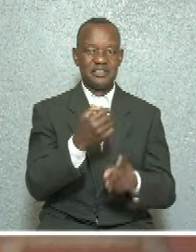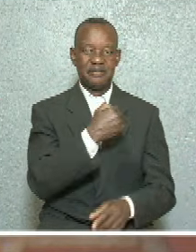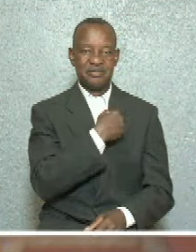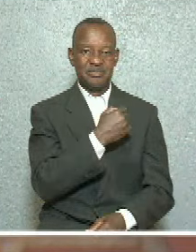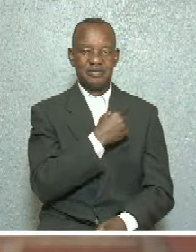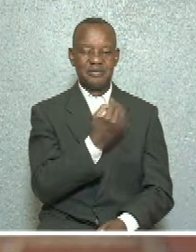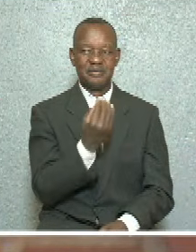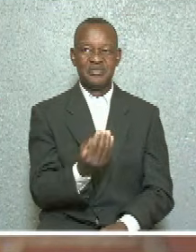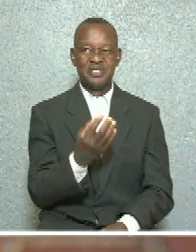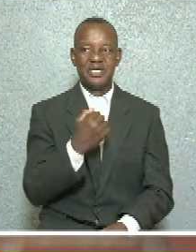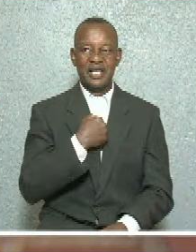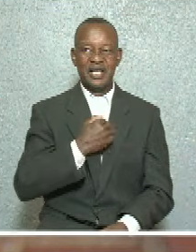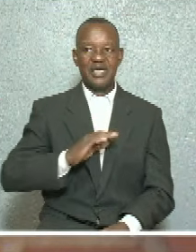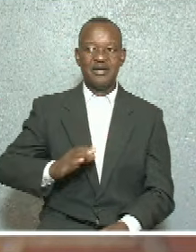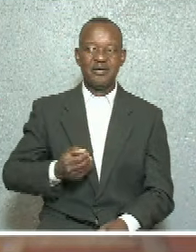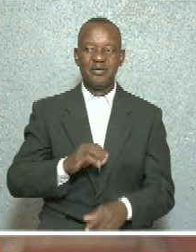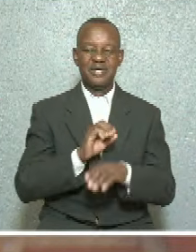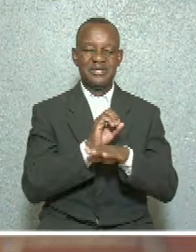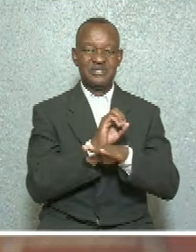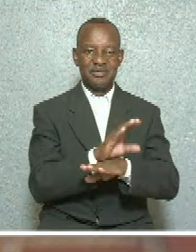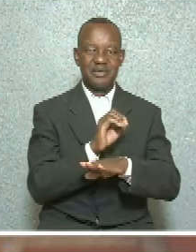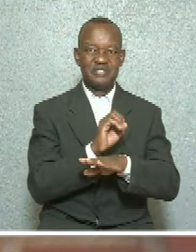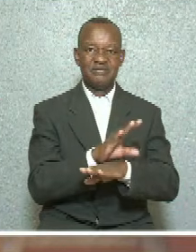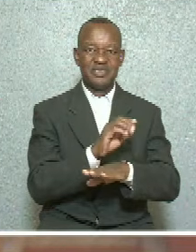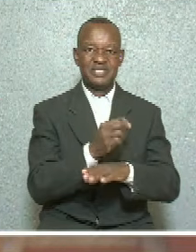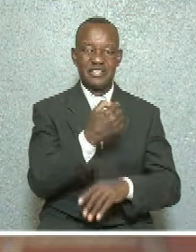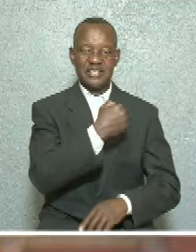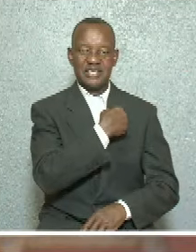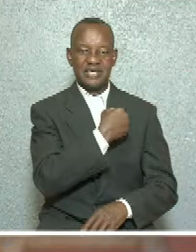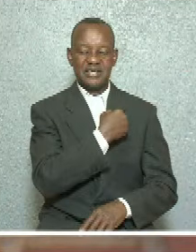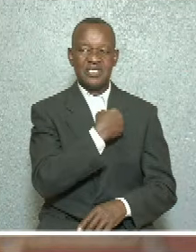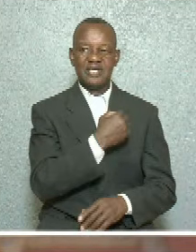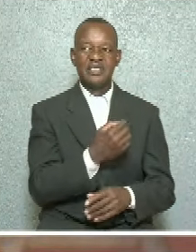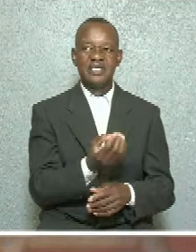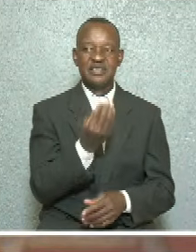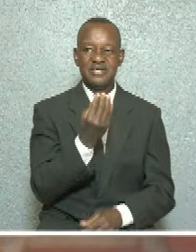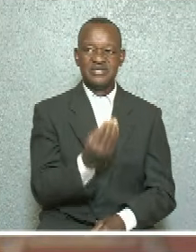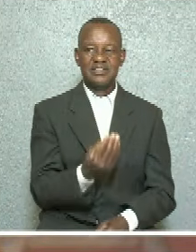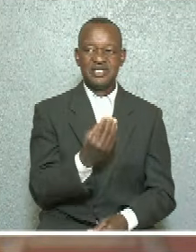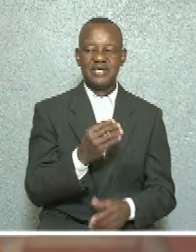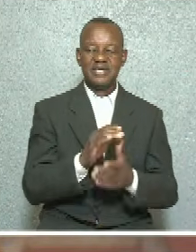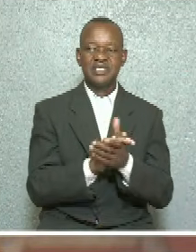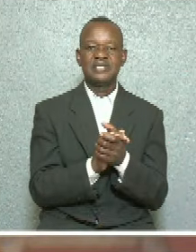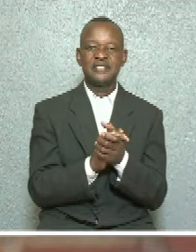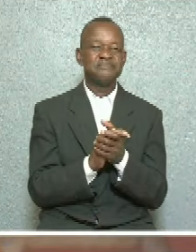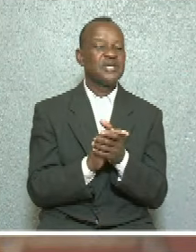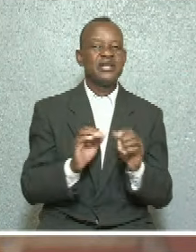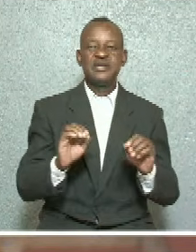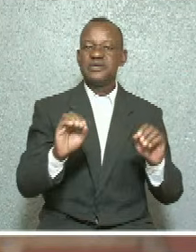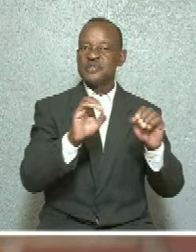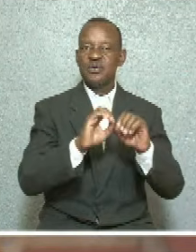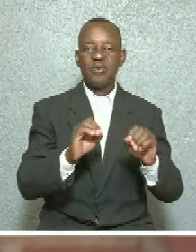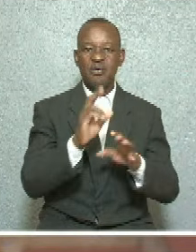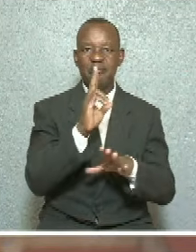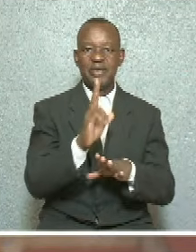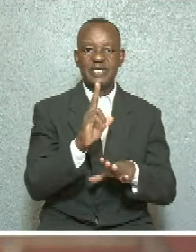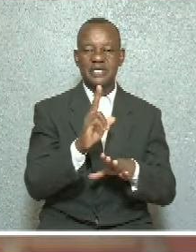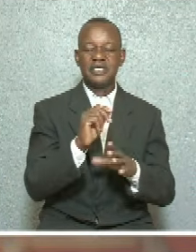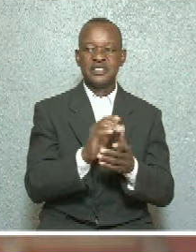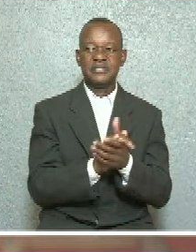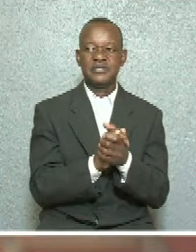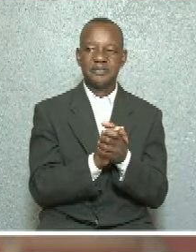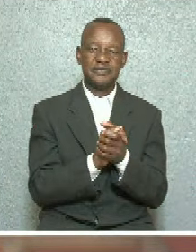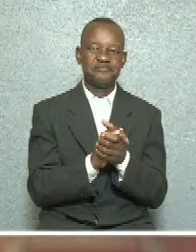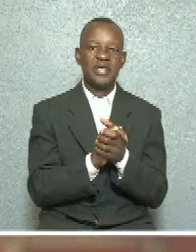thoughts I would like the girl child to live here with today is that nobody can write the script for you. Nobody should have the ability to